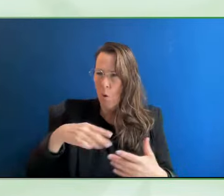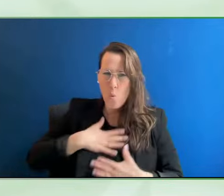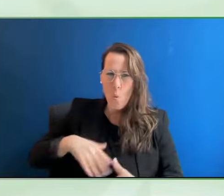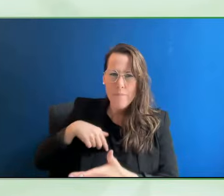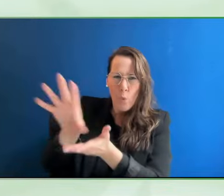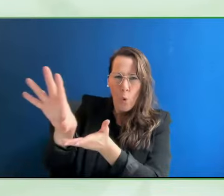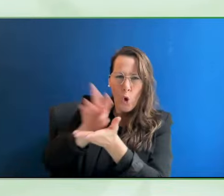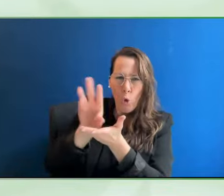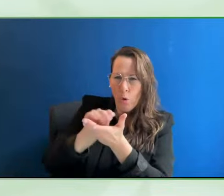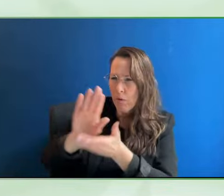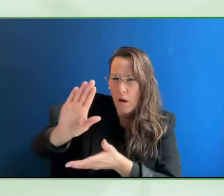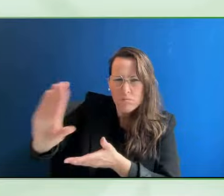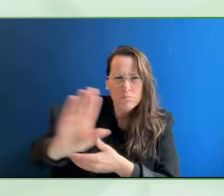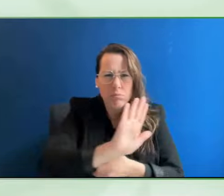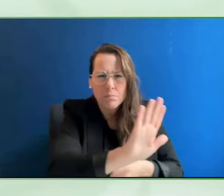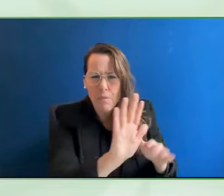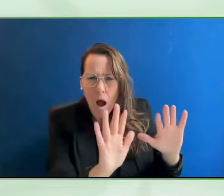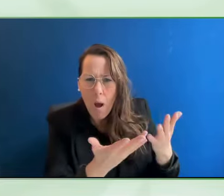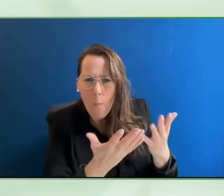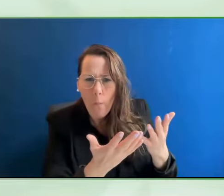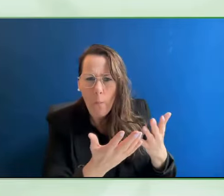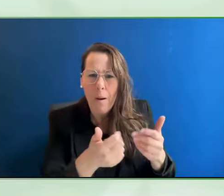step,